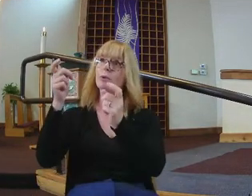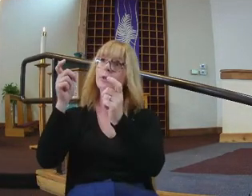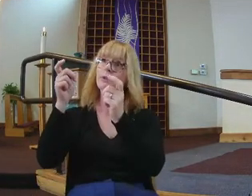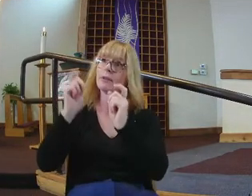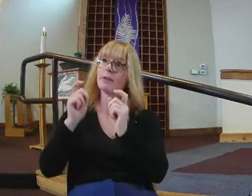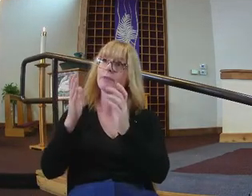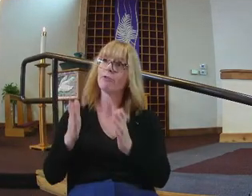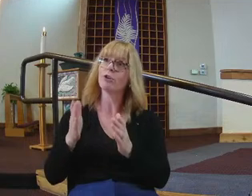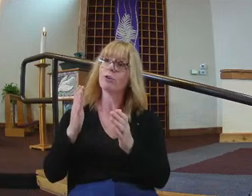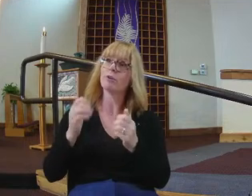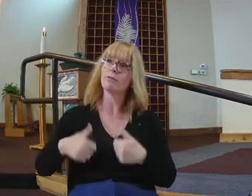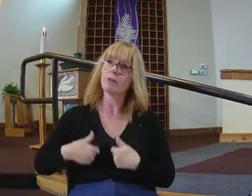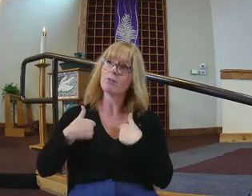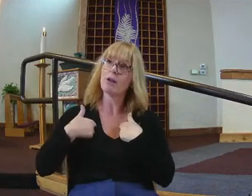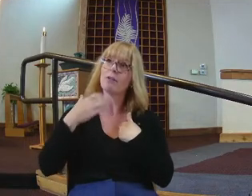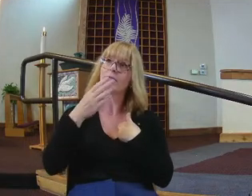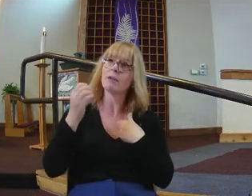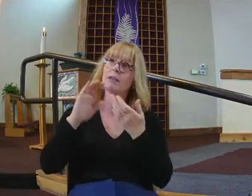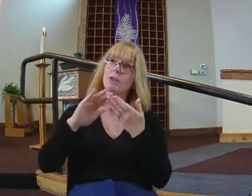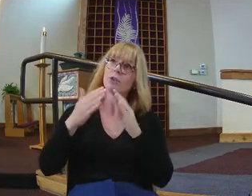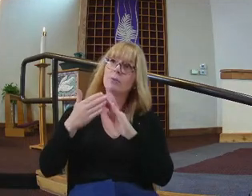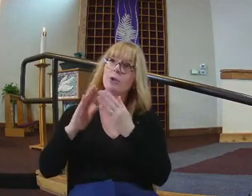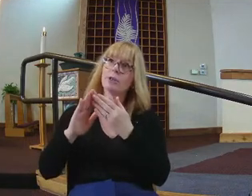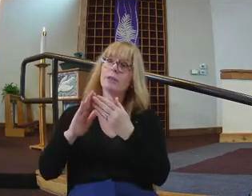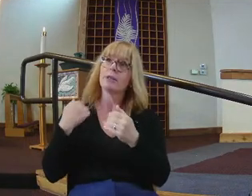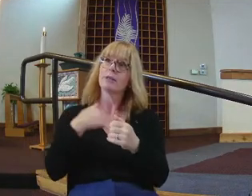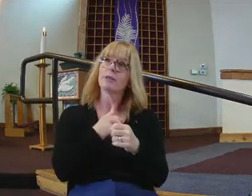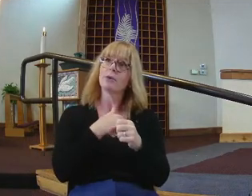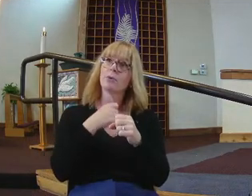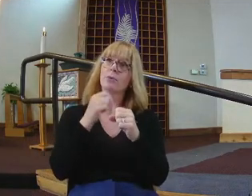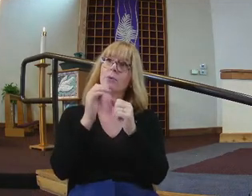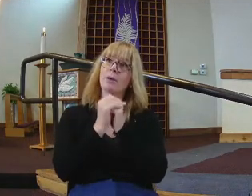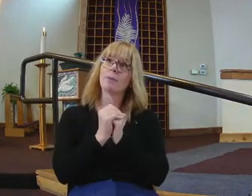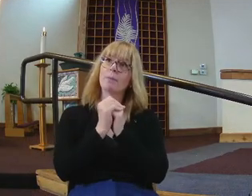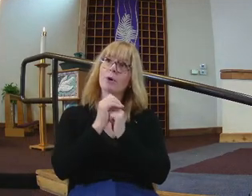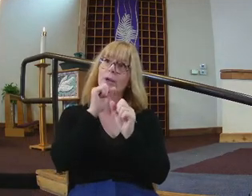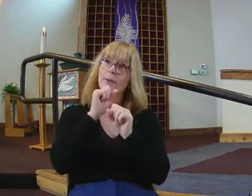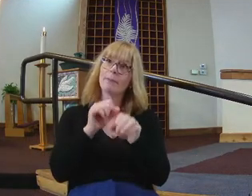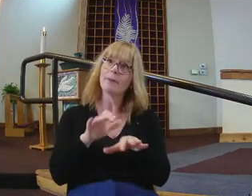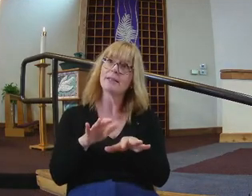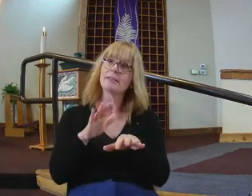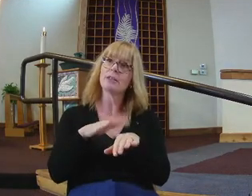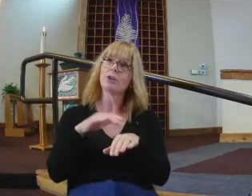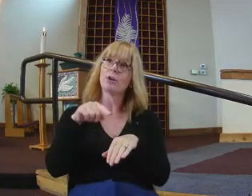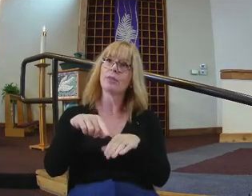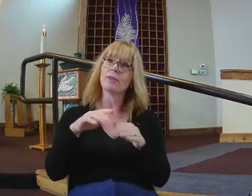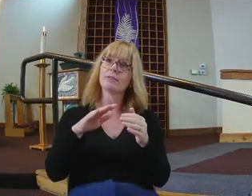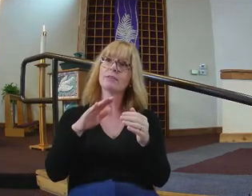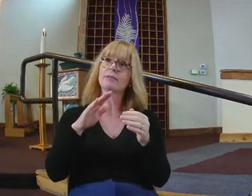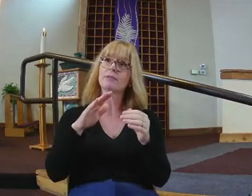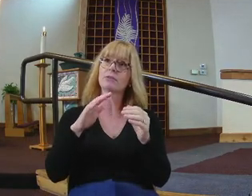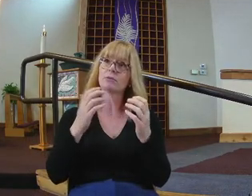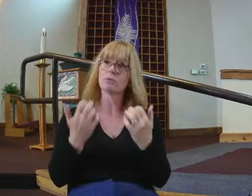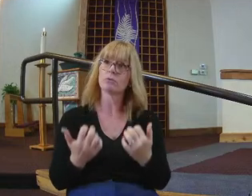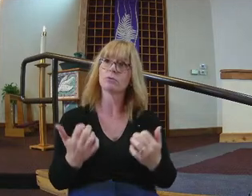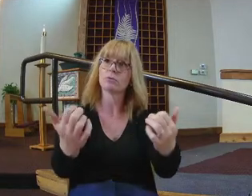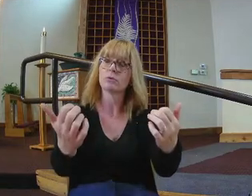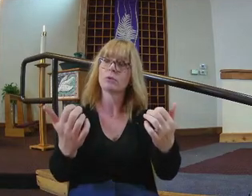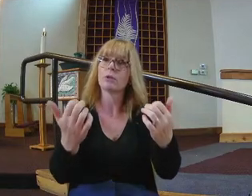and community. We pray your blessing upon this congregation and those who make it their home and